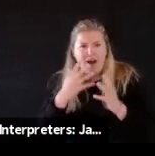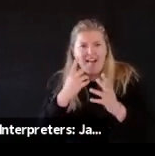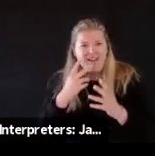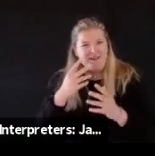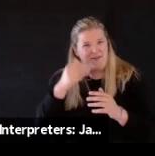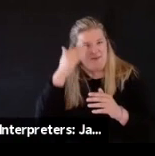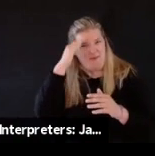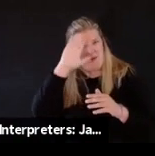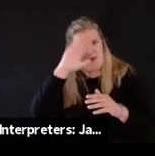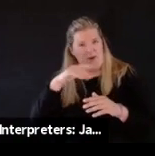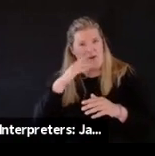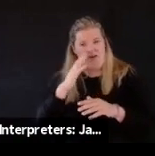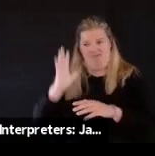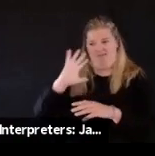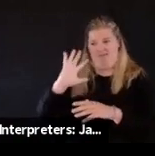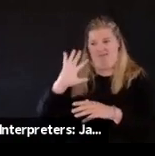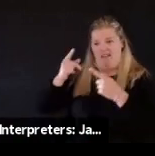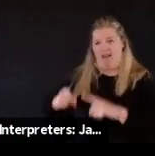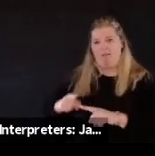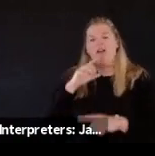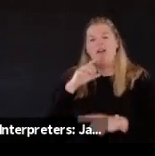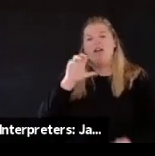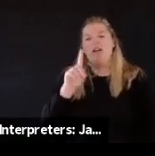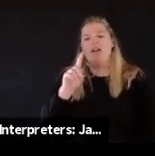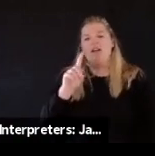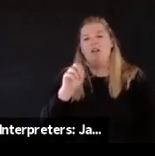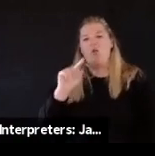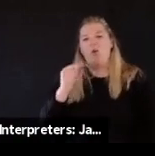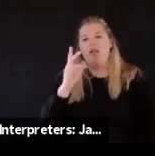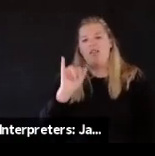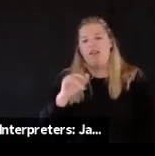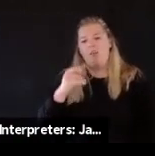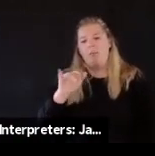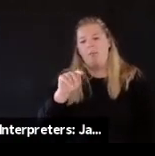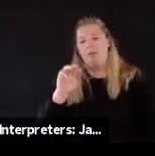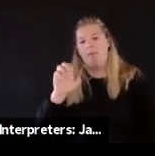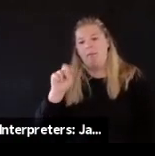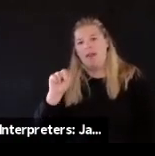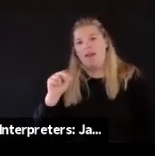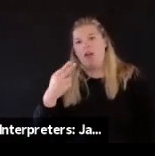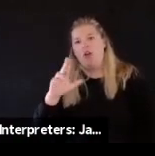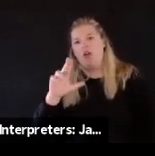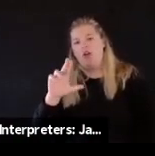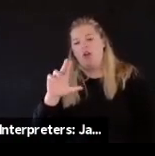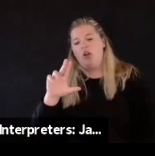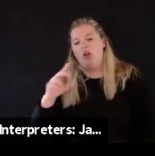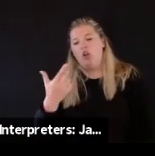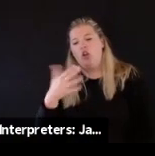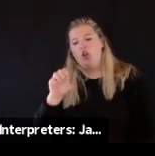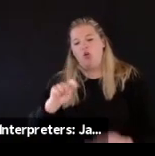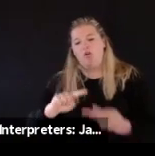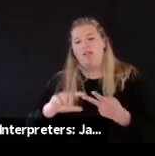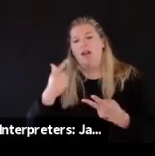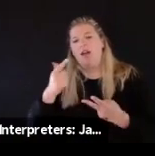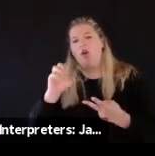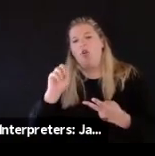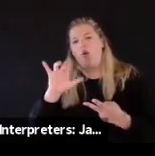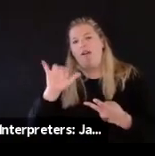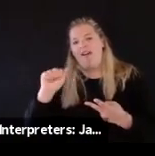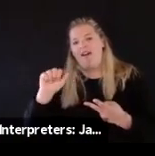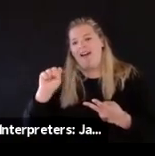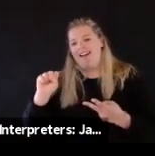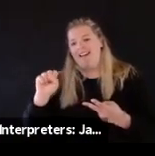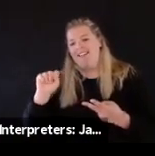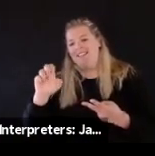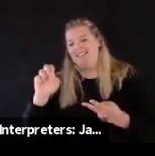it's a symbolic one, but it's Dorothy Pittman Hughes and Gloria Steinem. And what we see is that